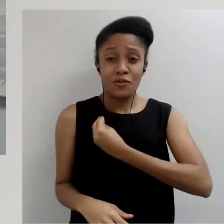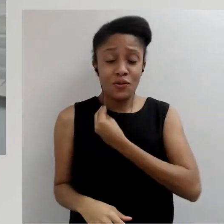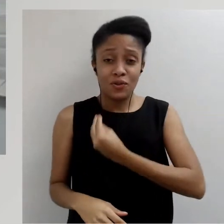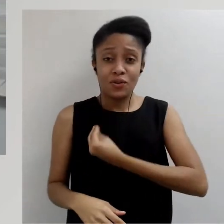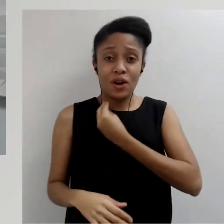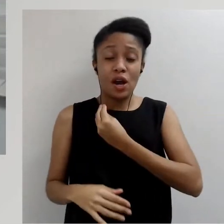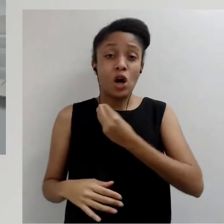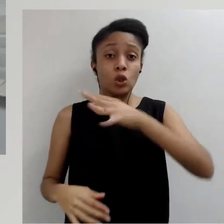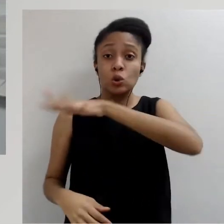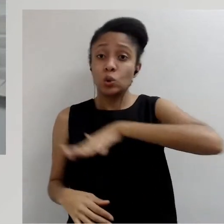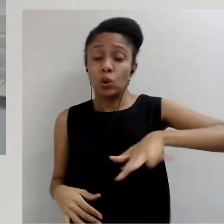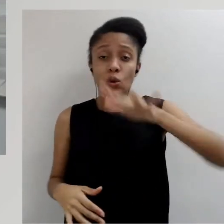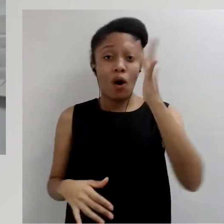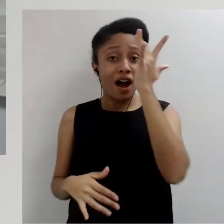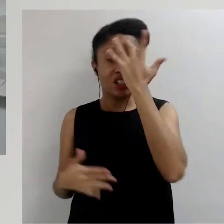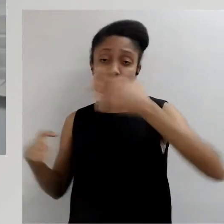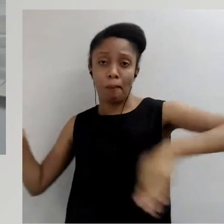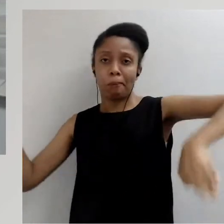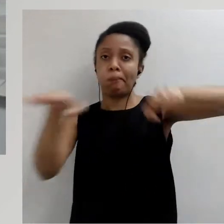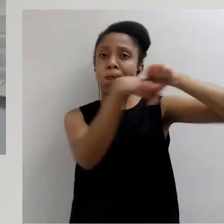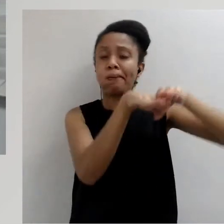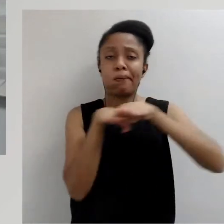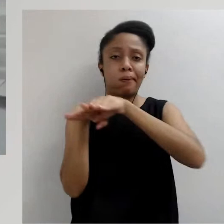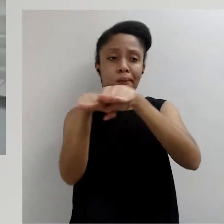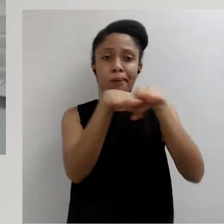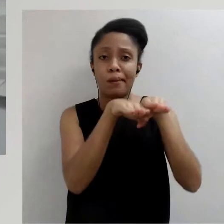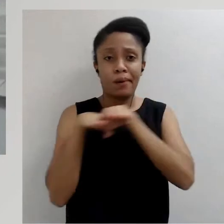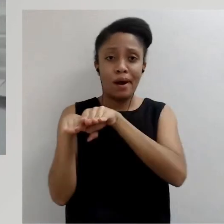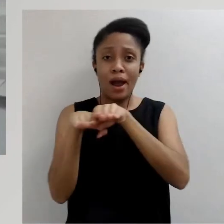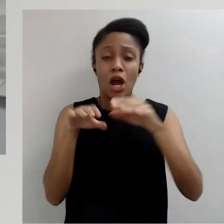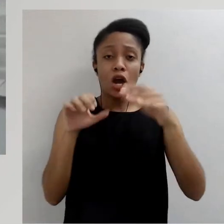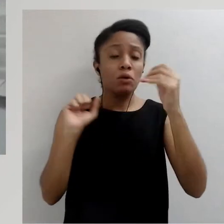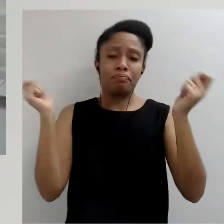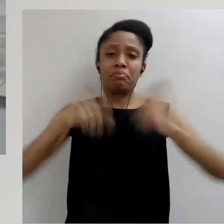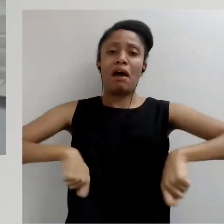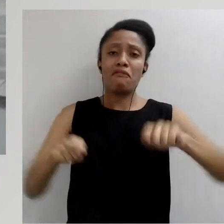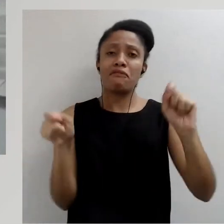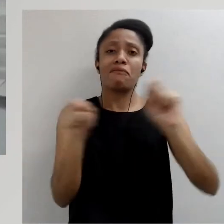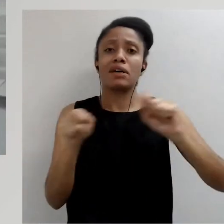Today we live with a reality of everything thinking that they are in the same level